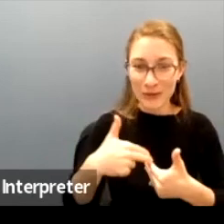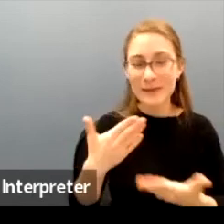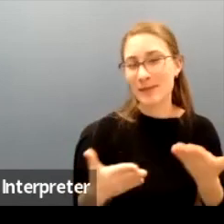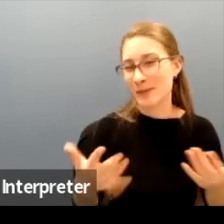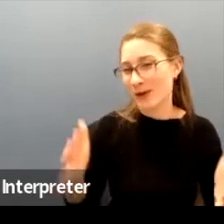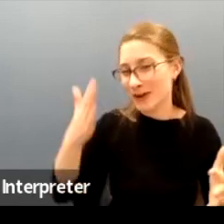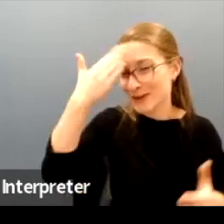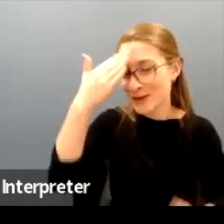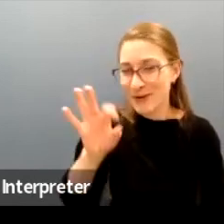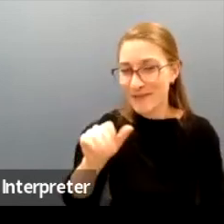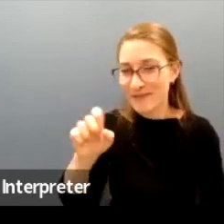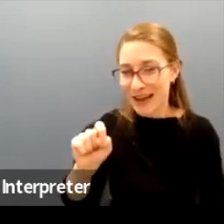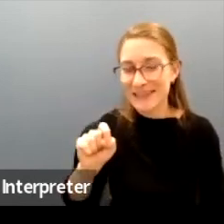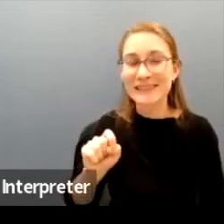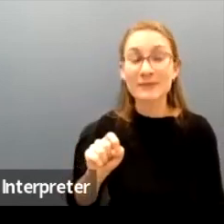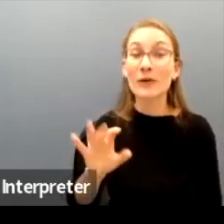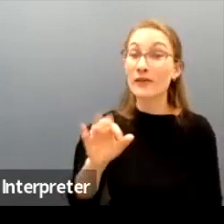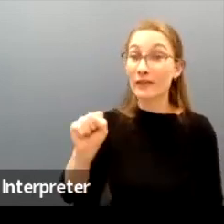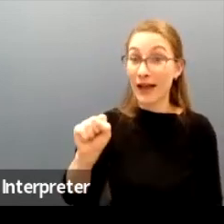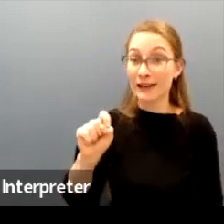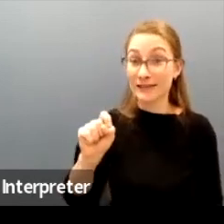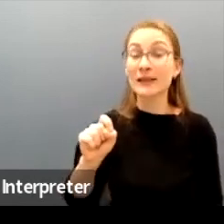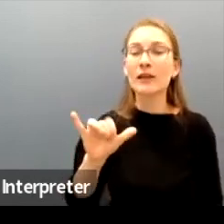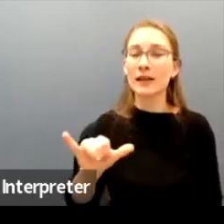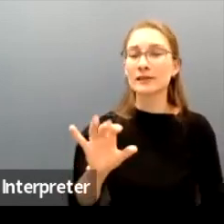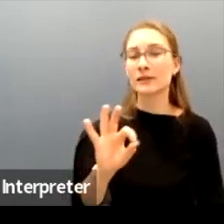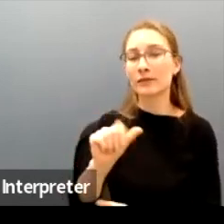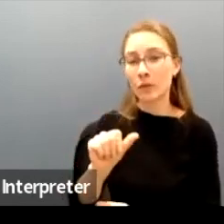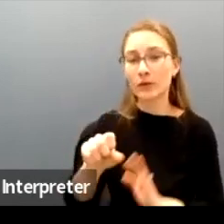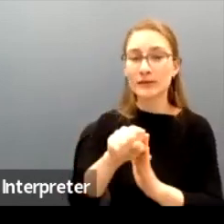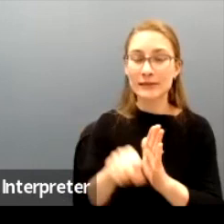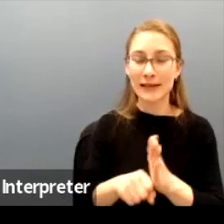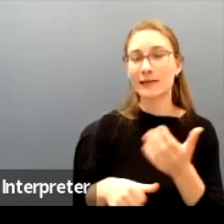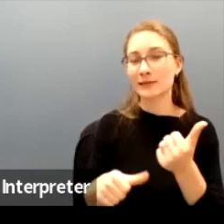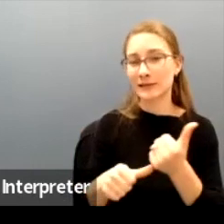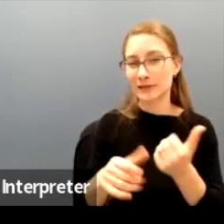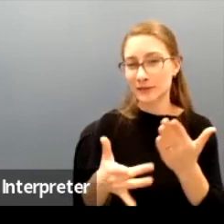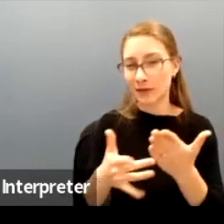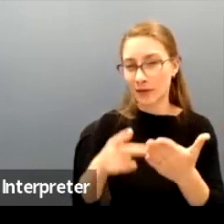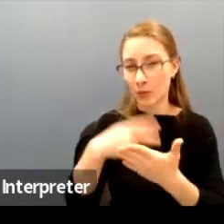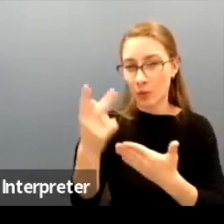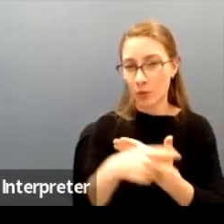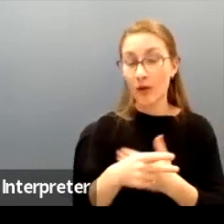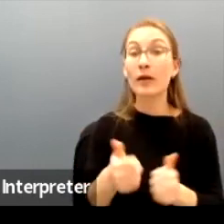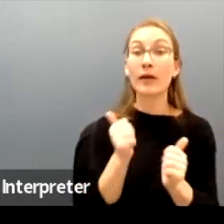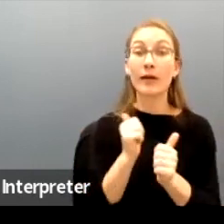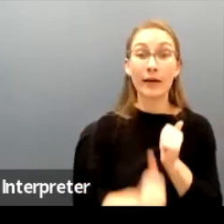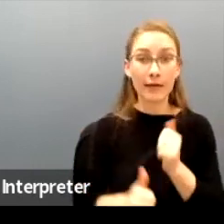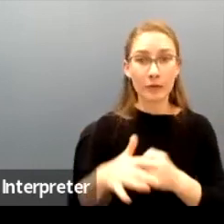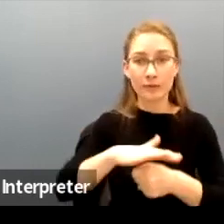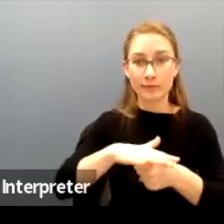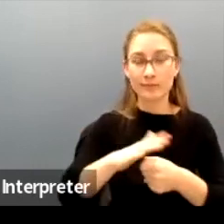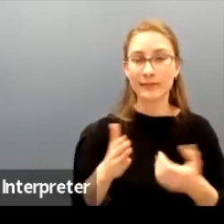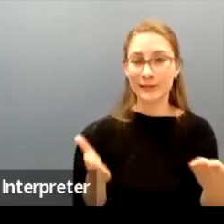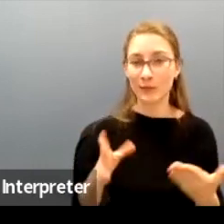overview of what FAAST is, though. FAAST is Florida's state assistive tech program. Every state and every territory within the United States has their own